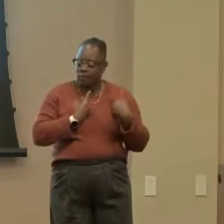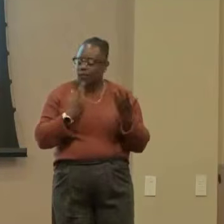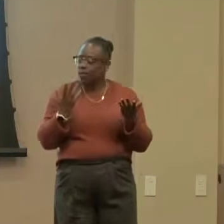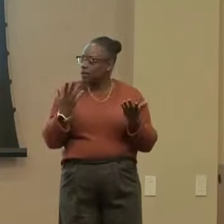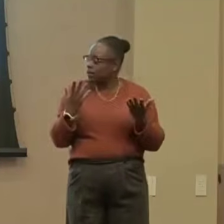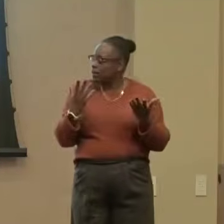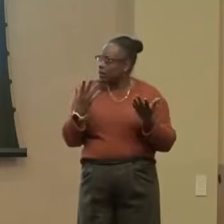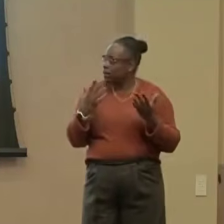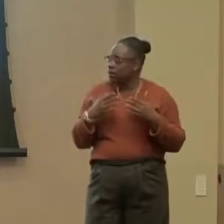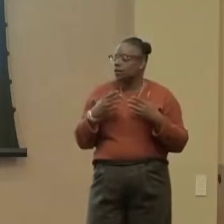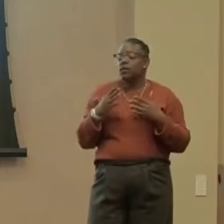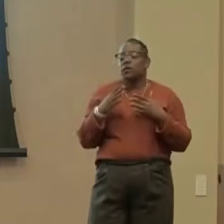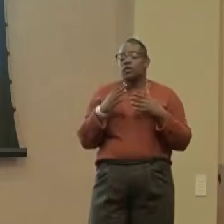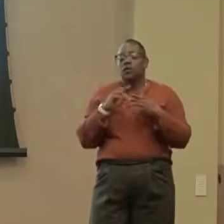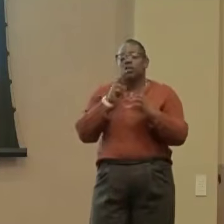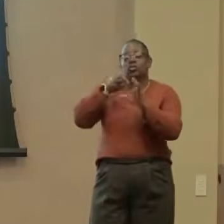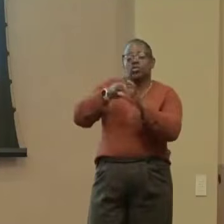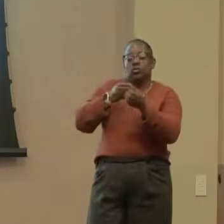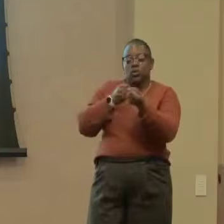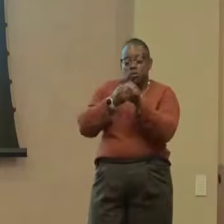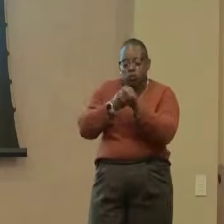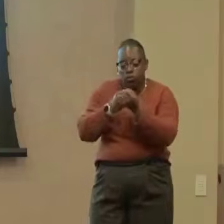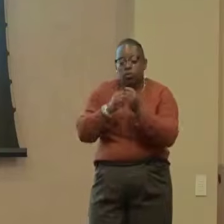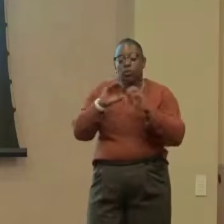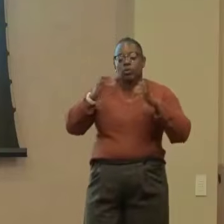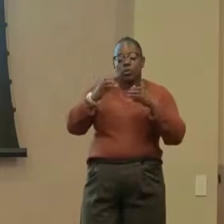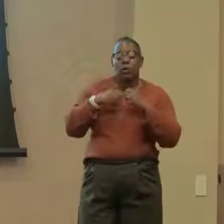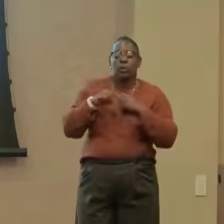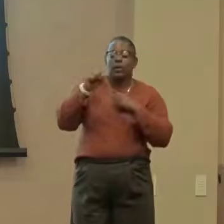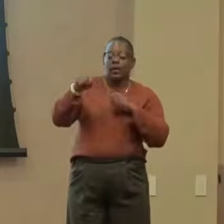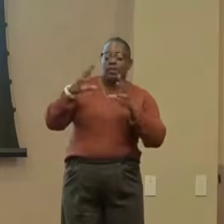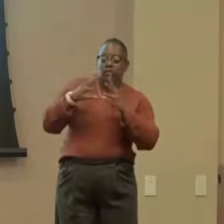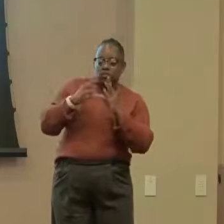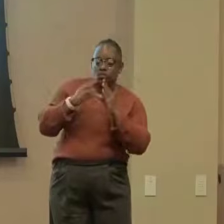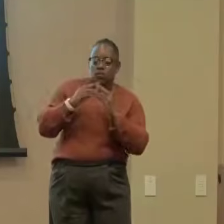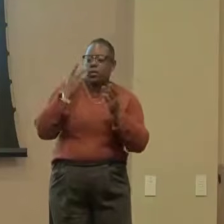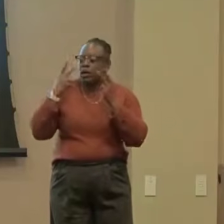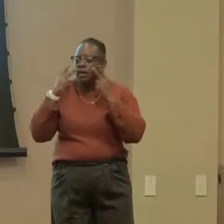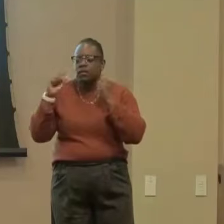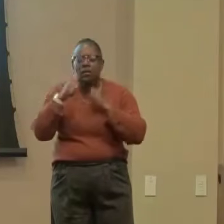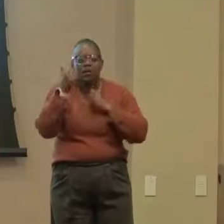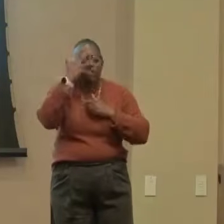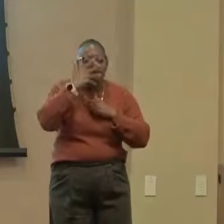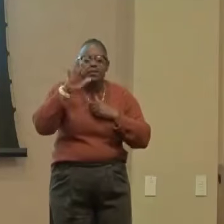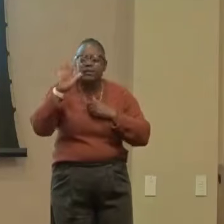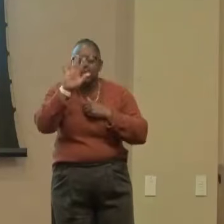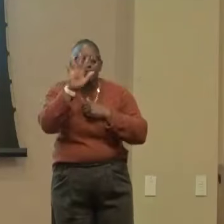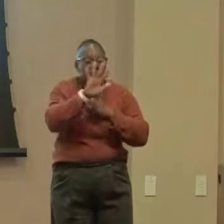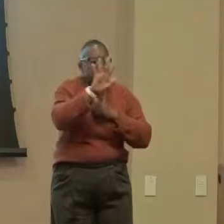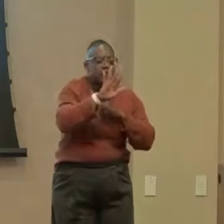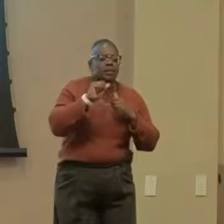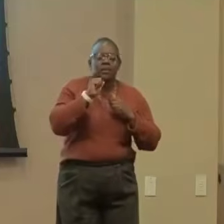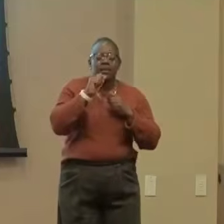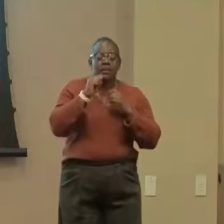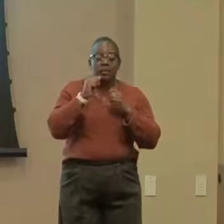And joining support groups and joining these conferences, I saw the other faces that my doctor was talking about, that I